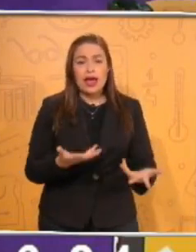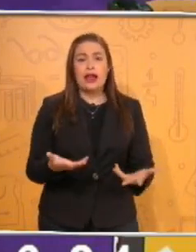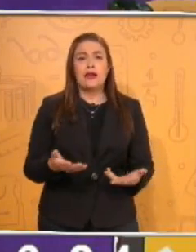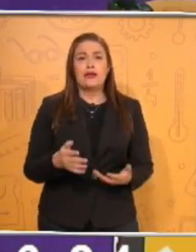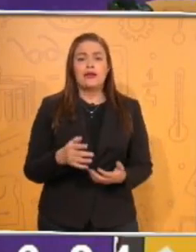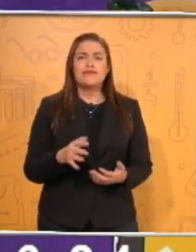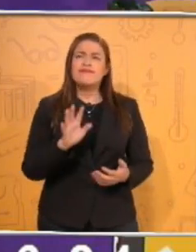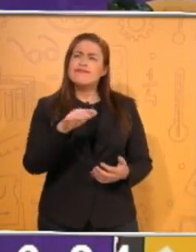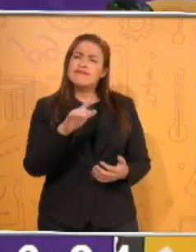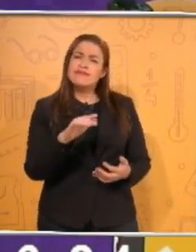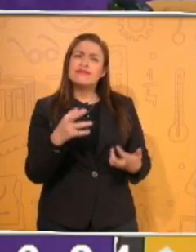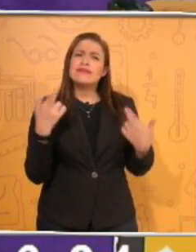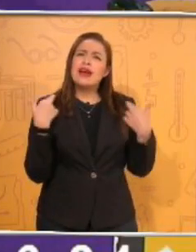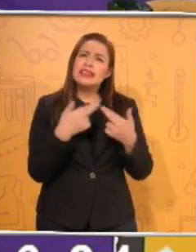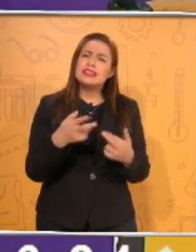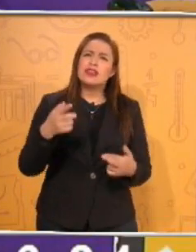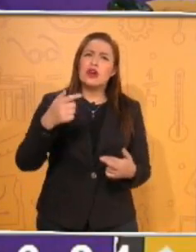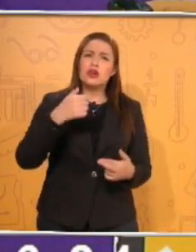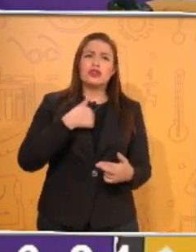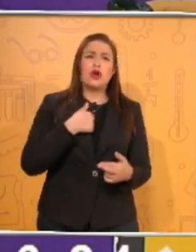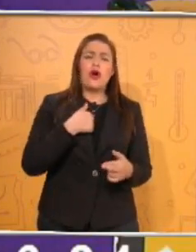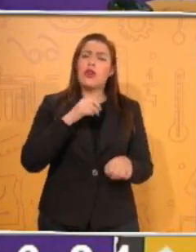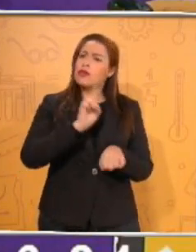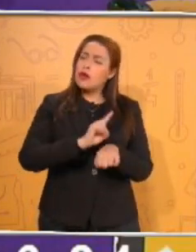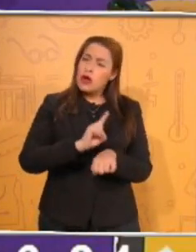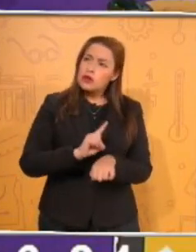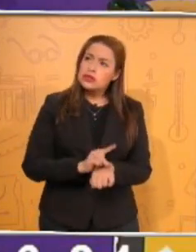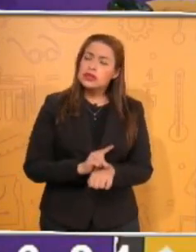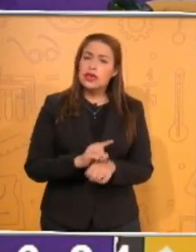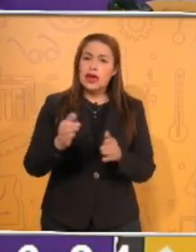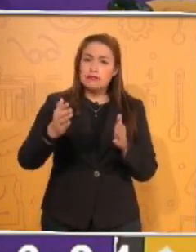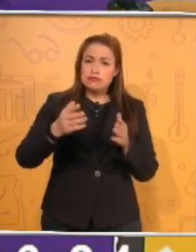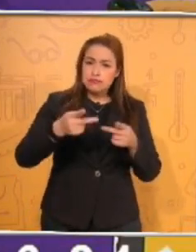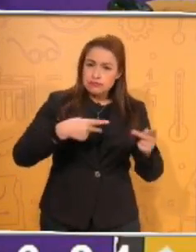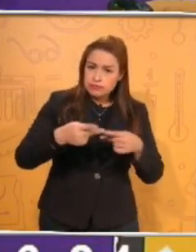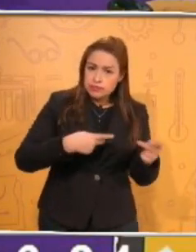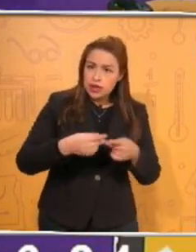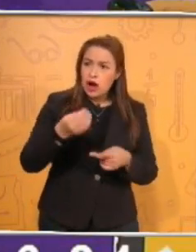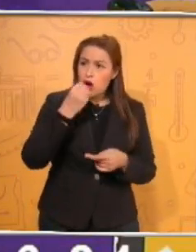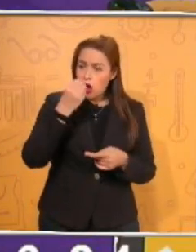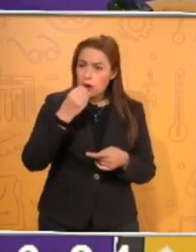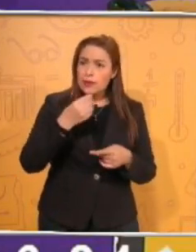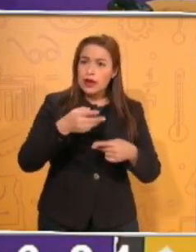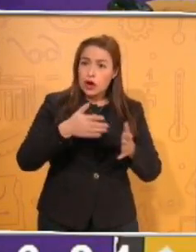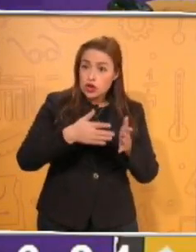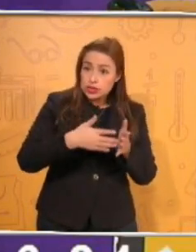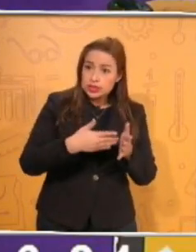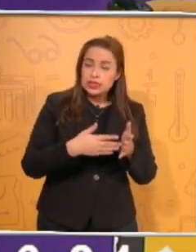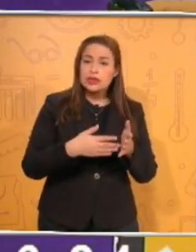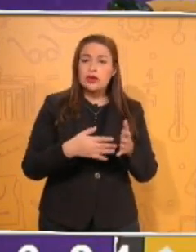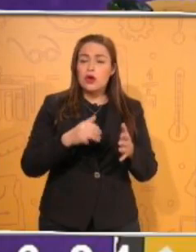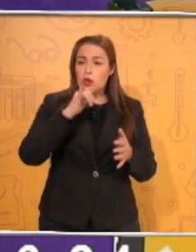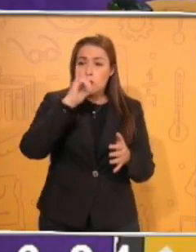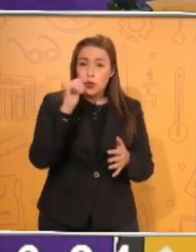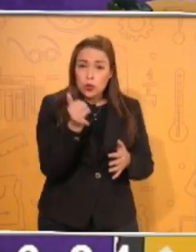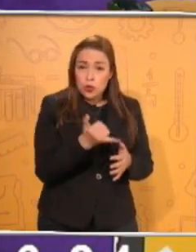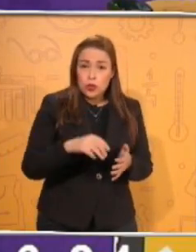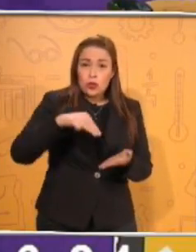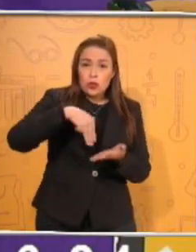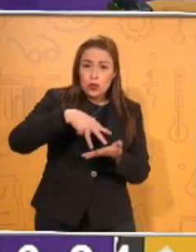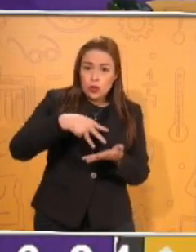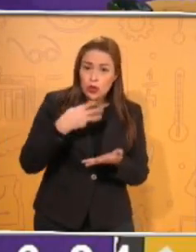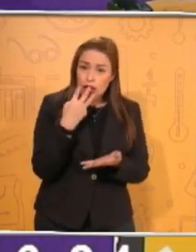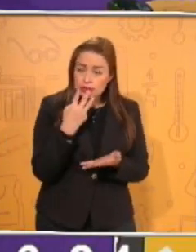Teacher, every day I cook spaghetti because it's my favorite. Well,